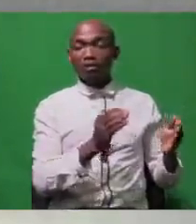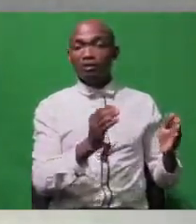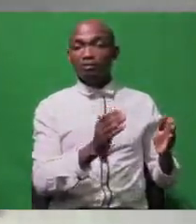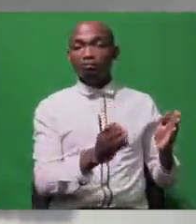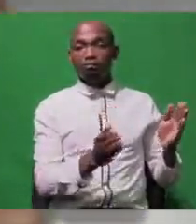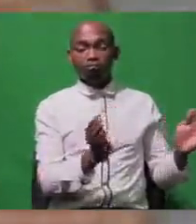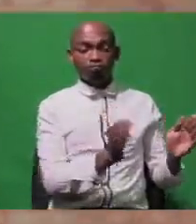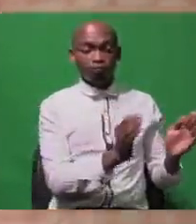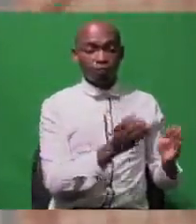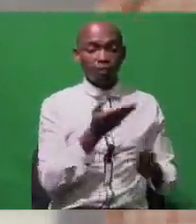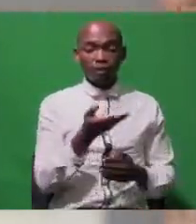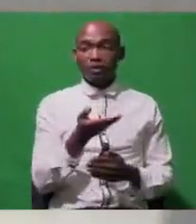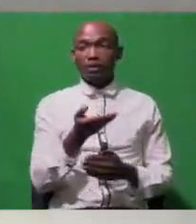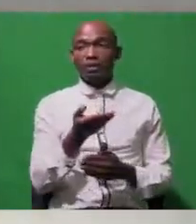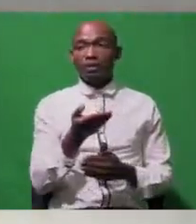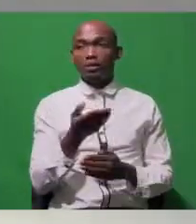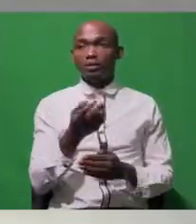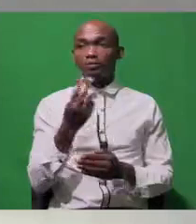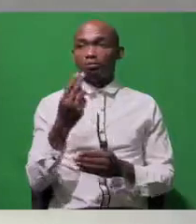Okay.